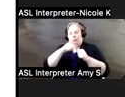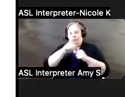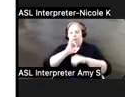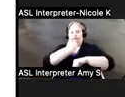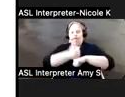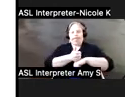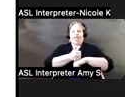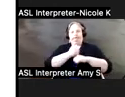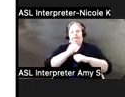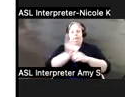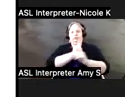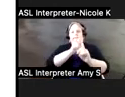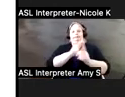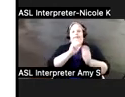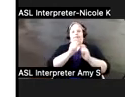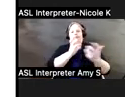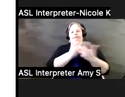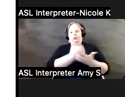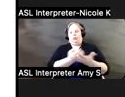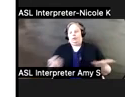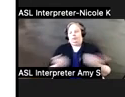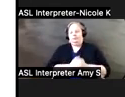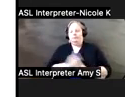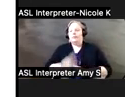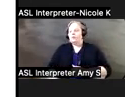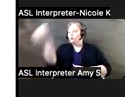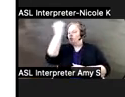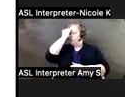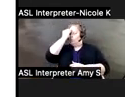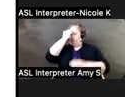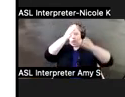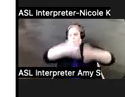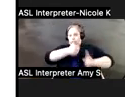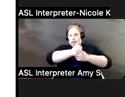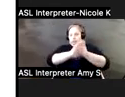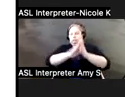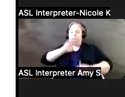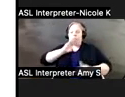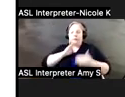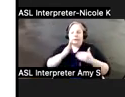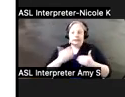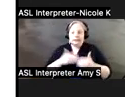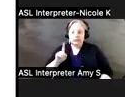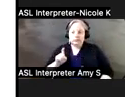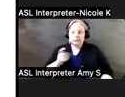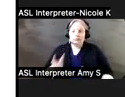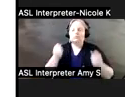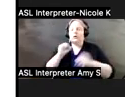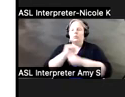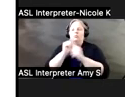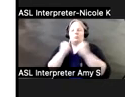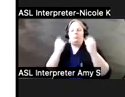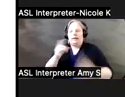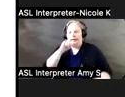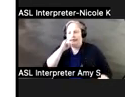up for adaptive equipment. So you need to know, does this person get frustrated easily? So I work with a lot of kids, and